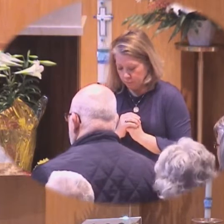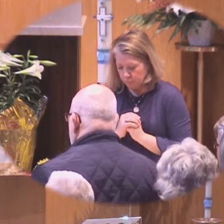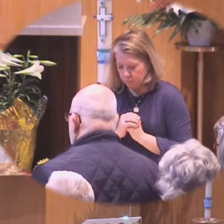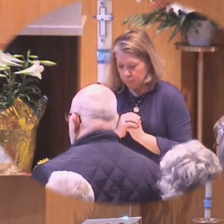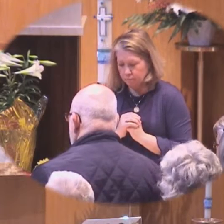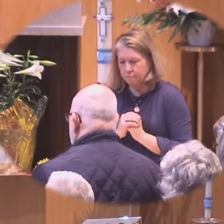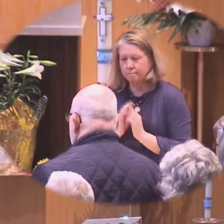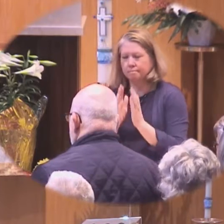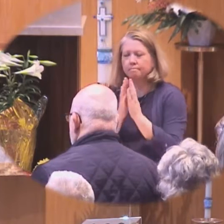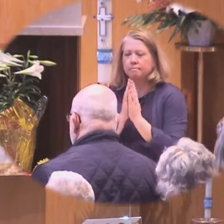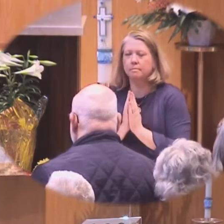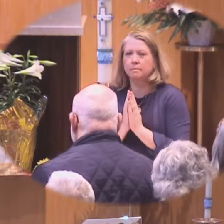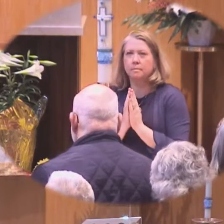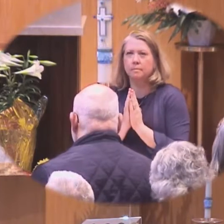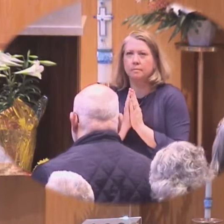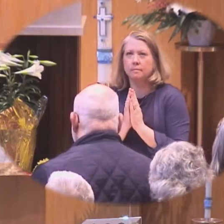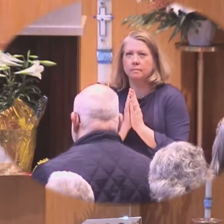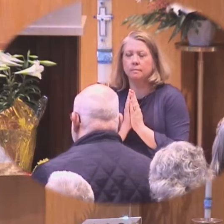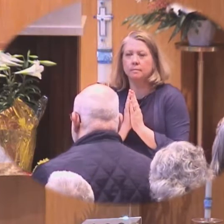Let us pray.